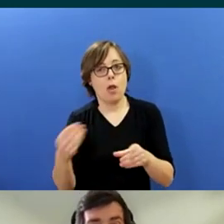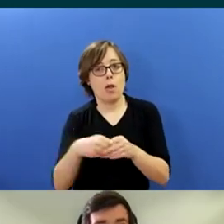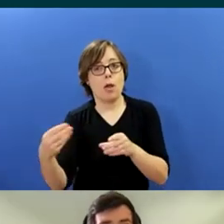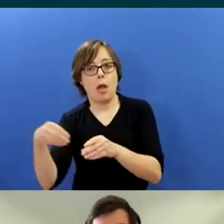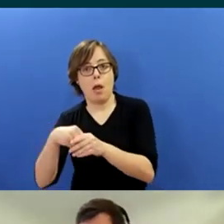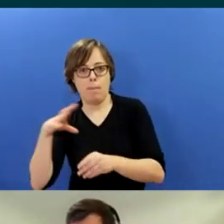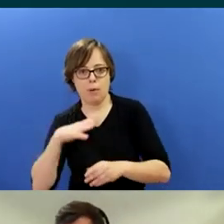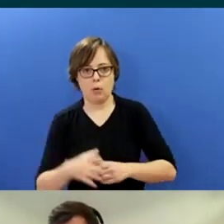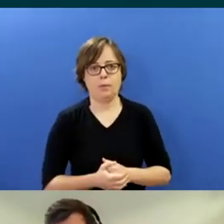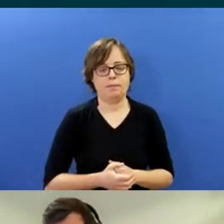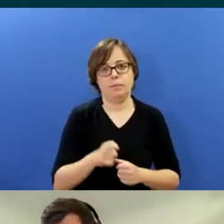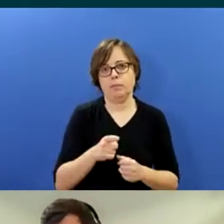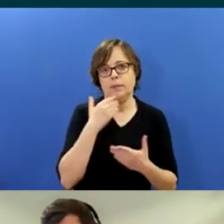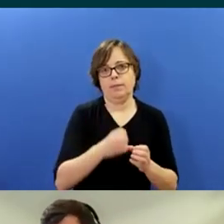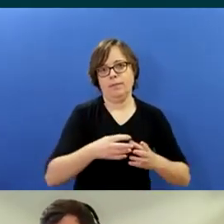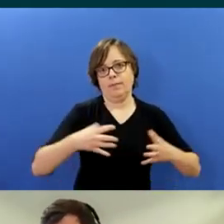I'd like to